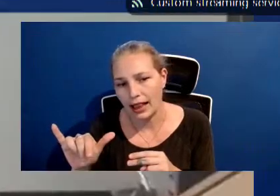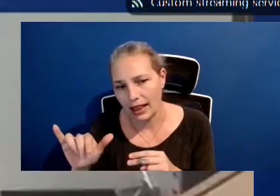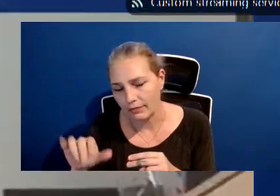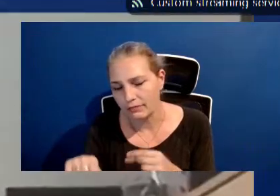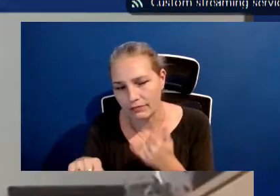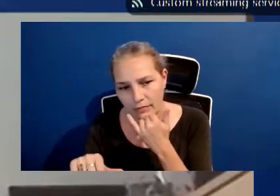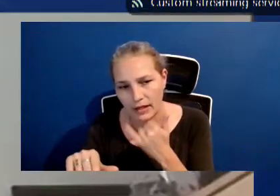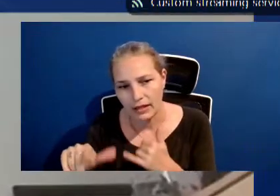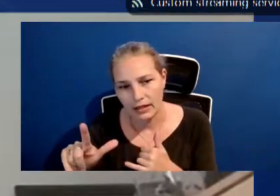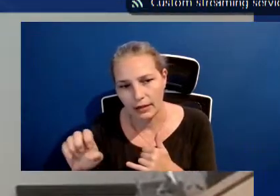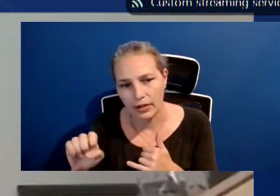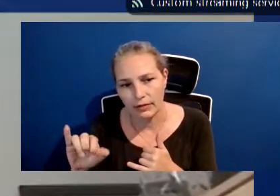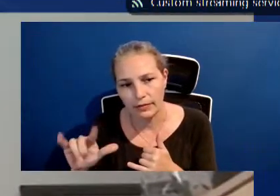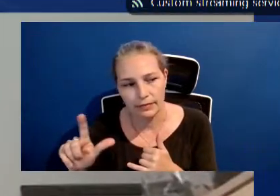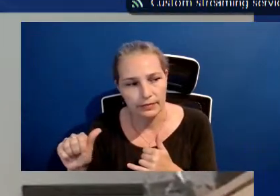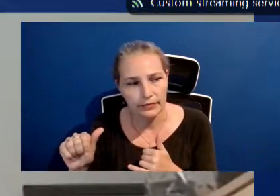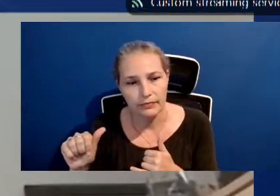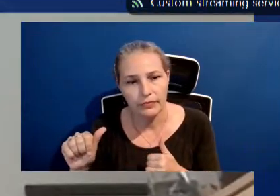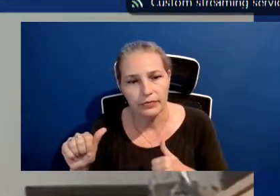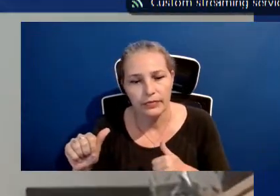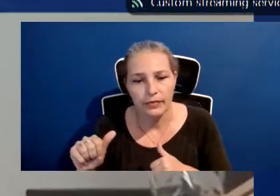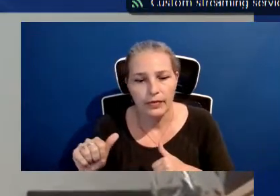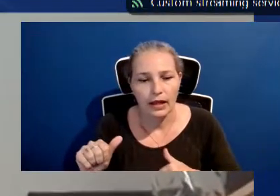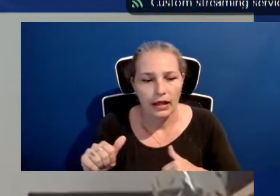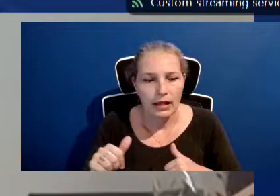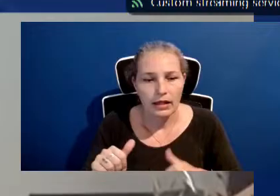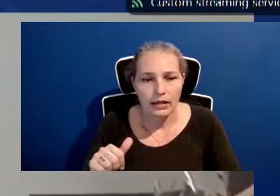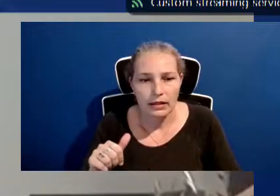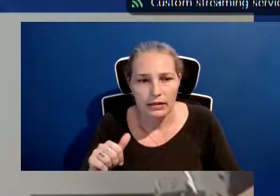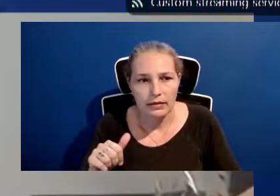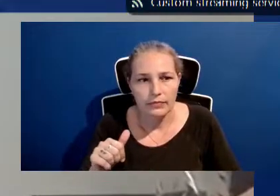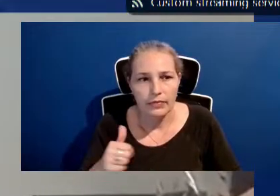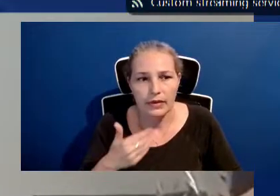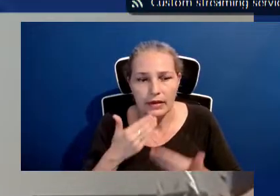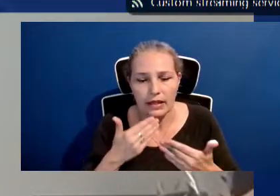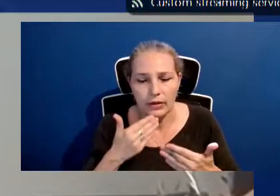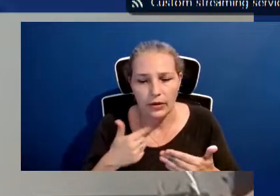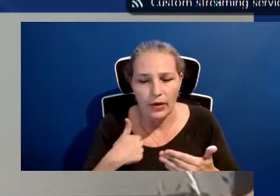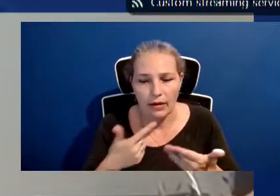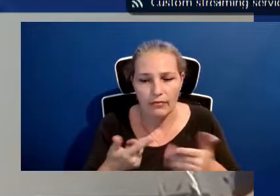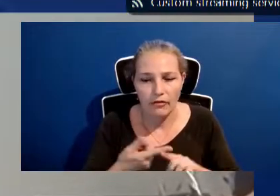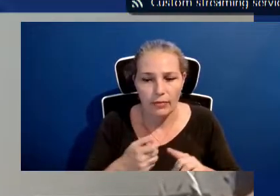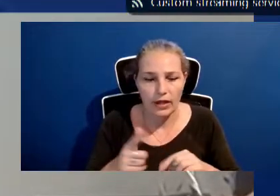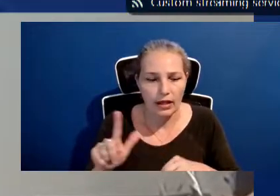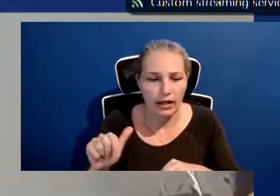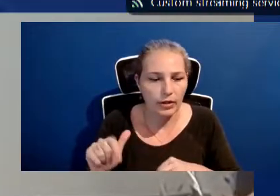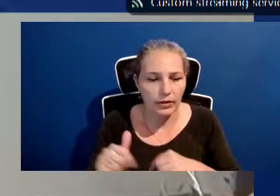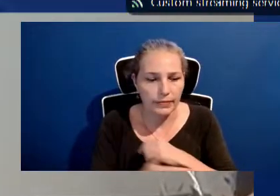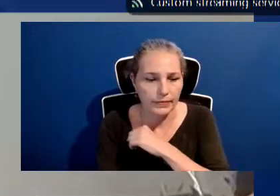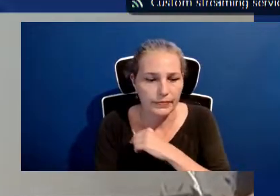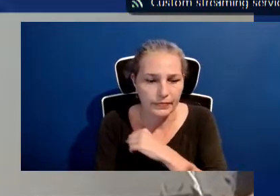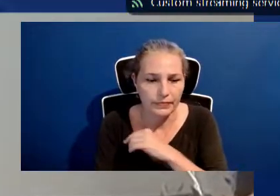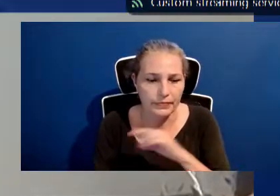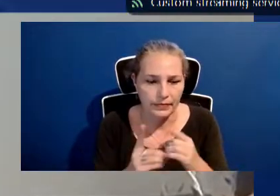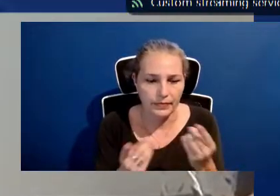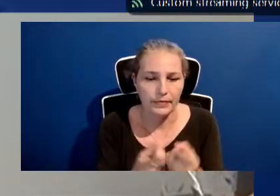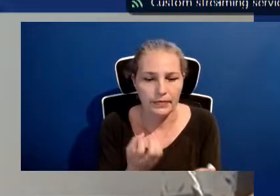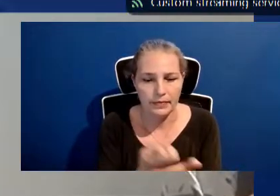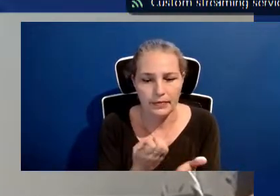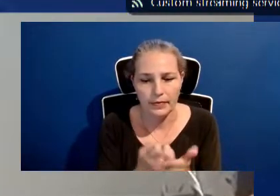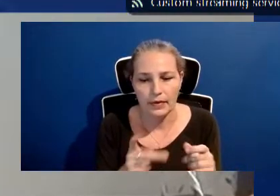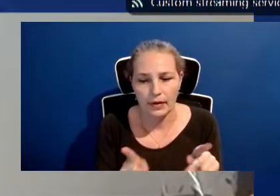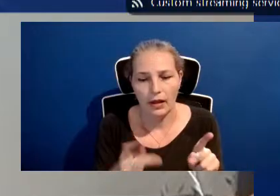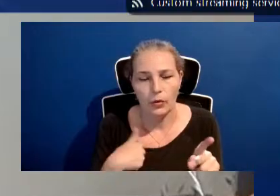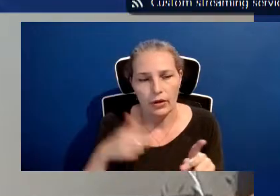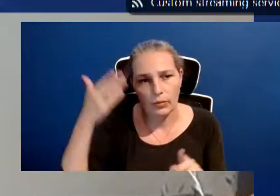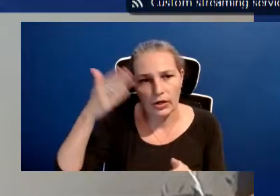Thank you, everybody. I'm Kelly LoBianco, Director of the LA County Department of Economic Opportunity, and we are going to present very